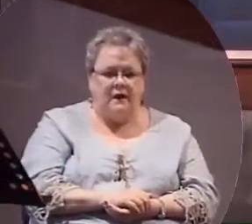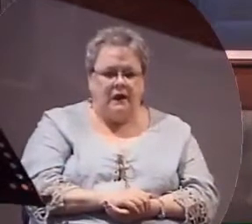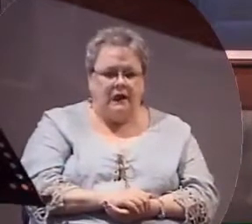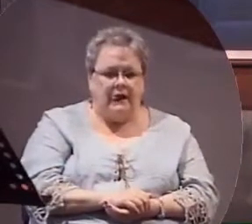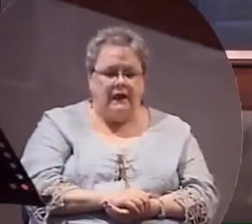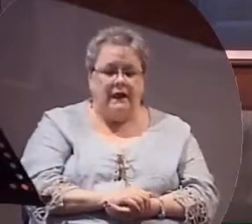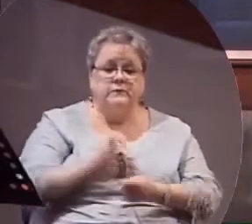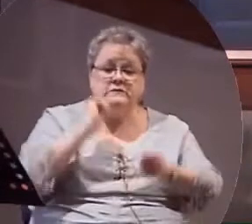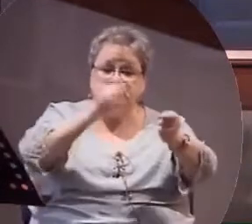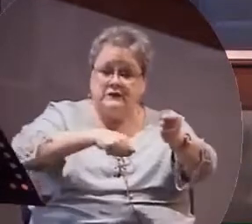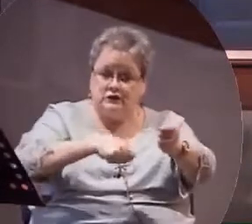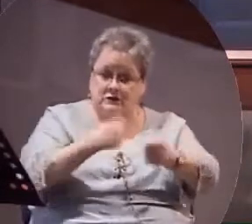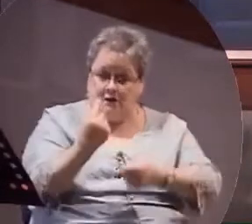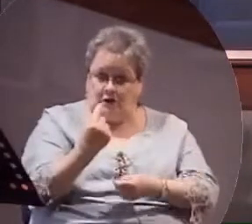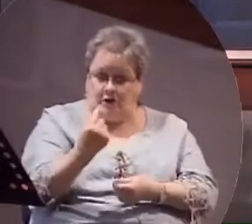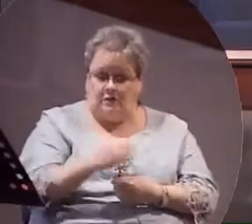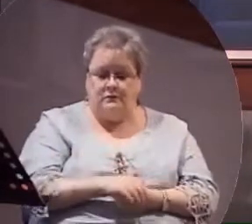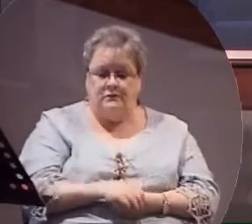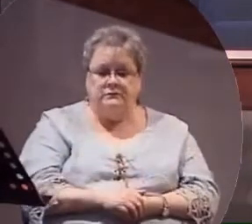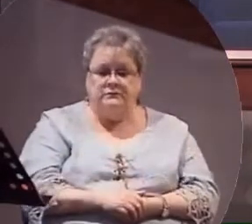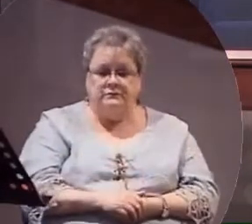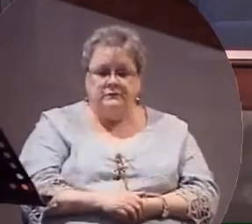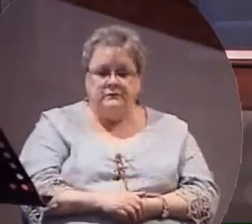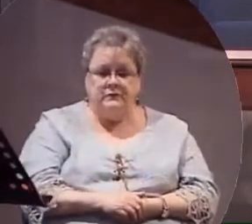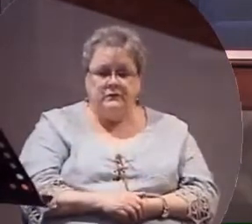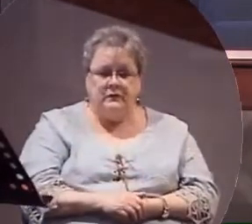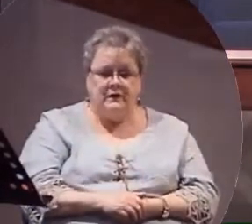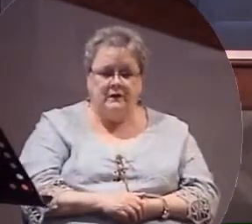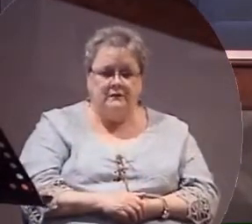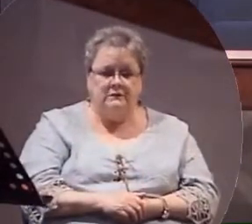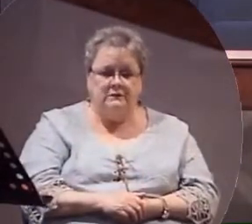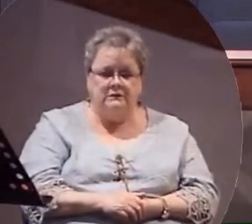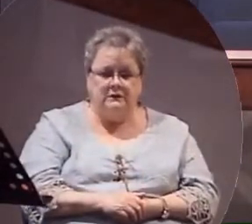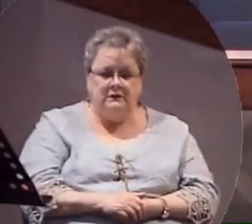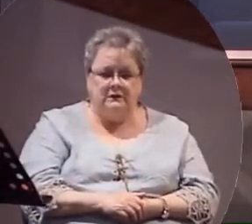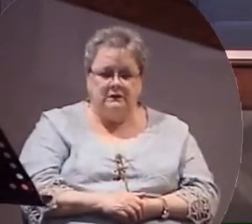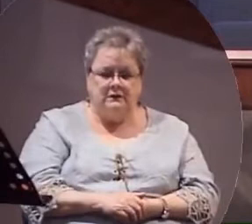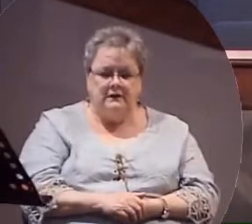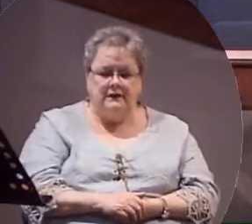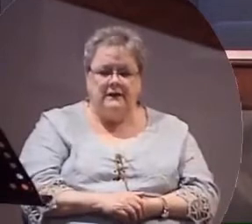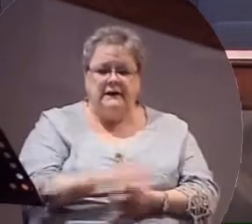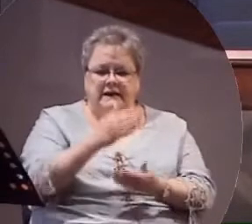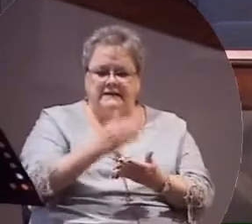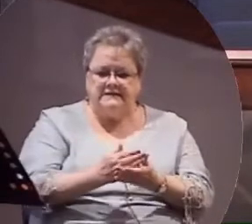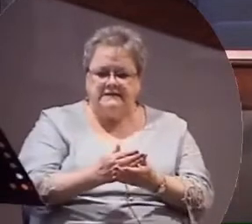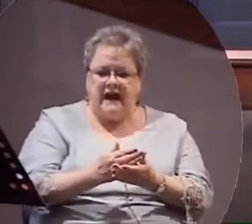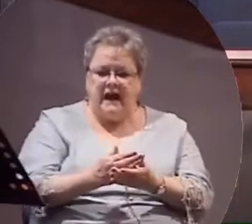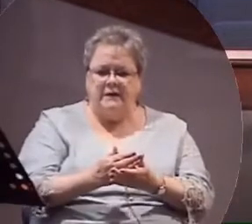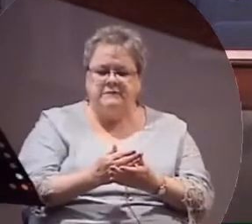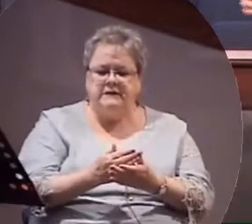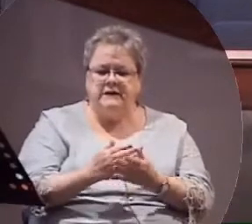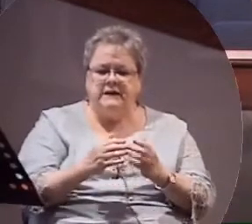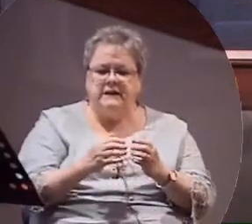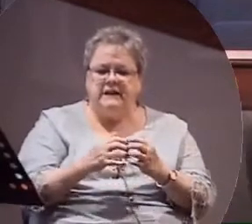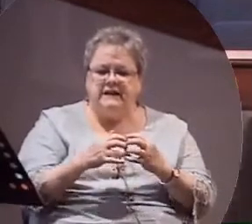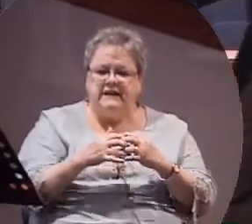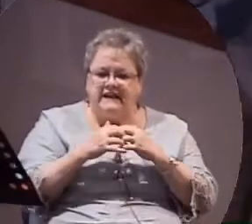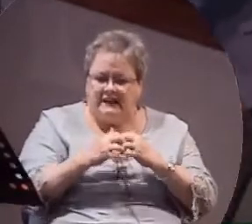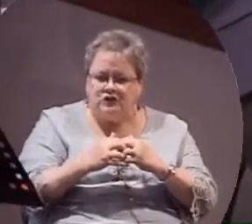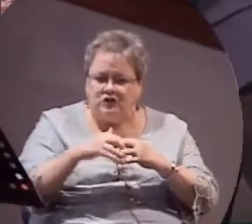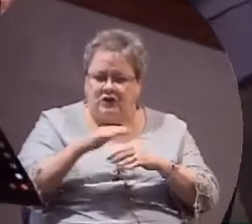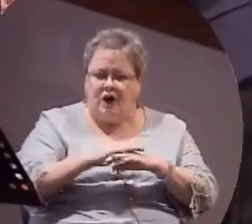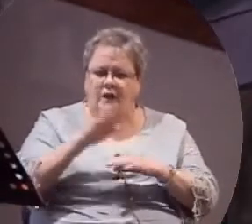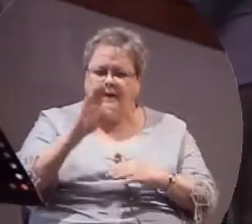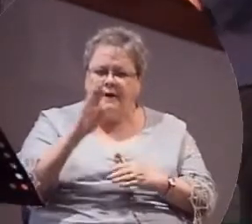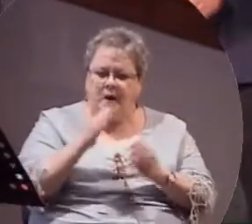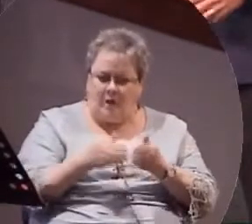and he was fishing by himself. Well, he kind of cut his motor, throttled it back, and he went over to the side. He was checking